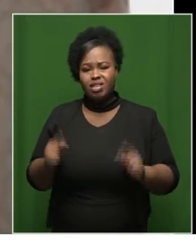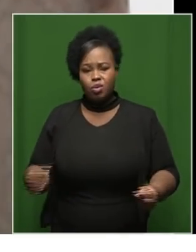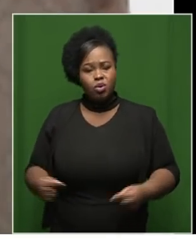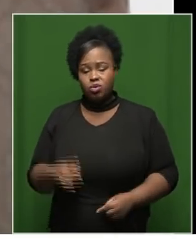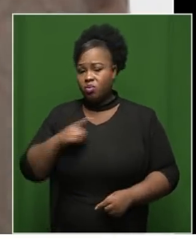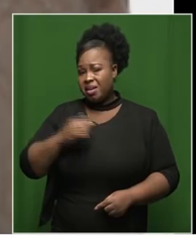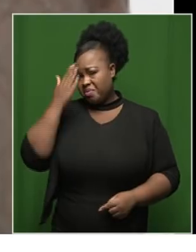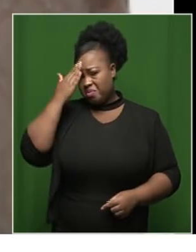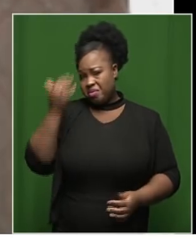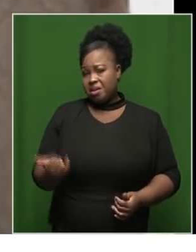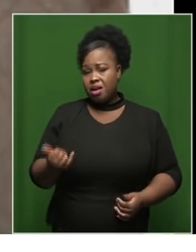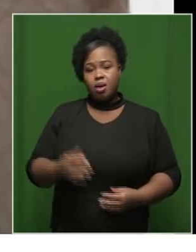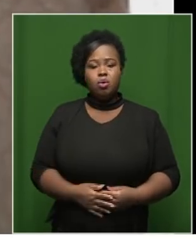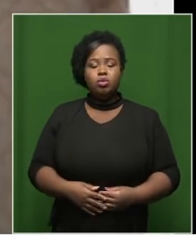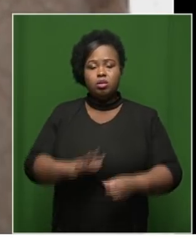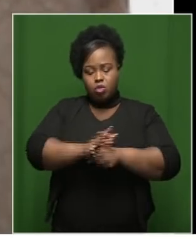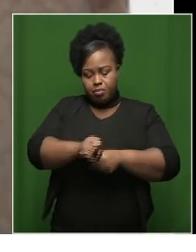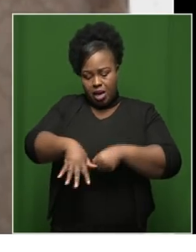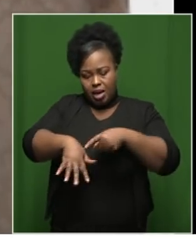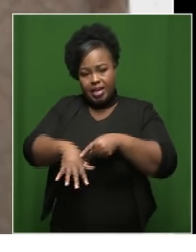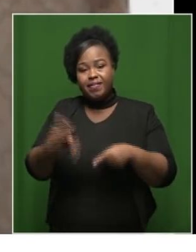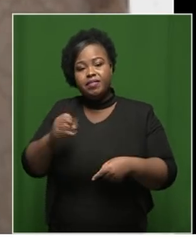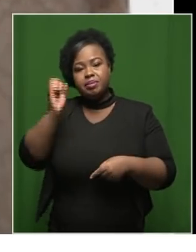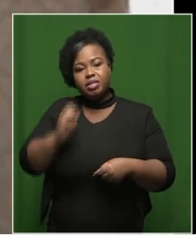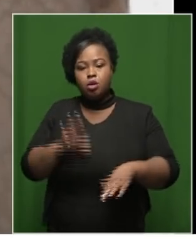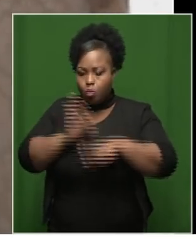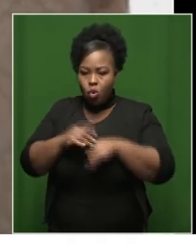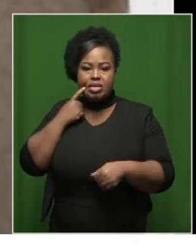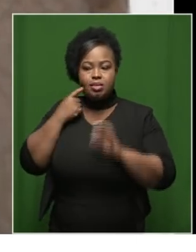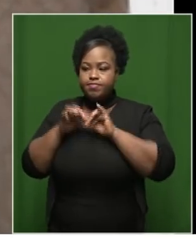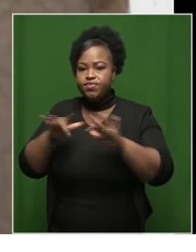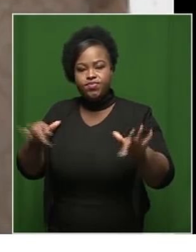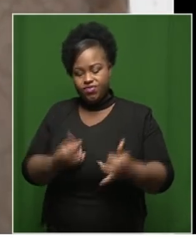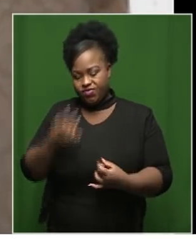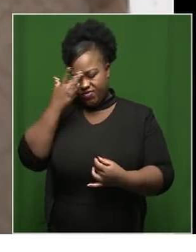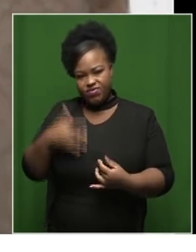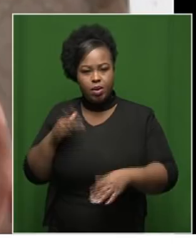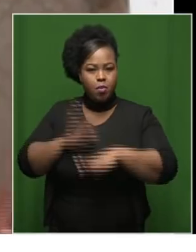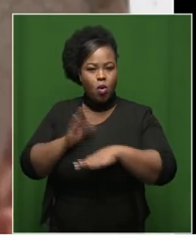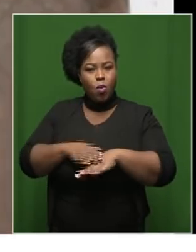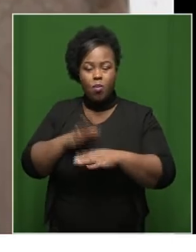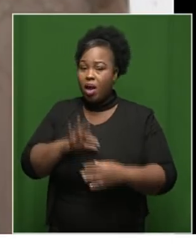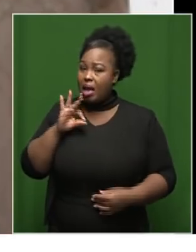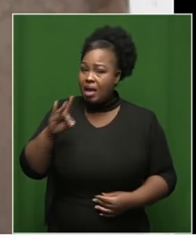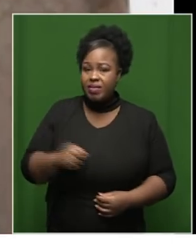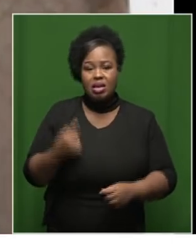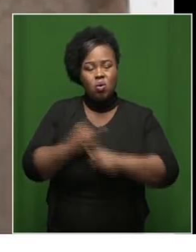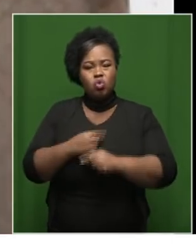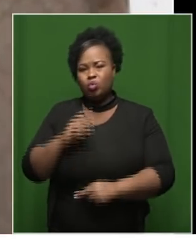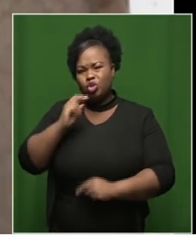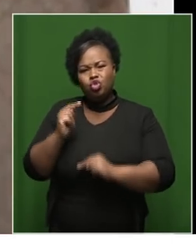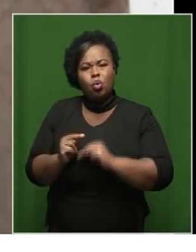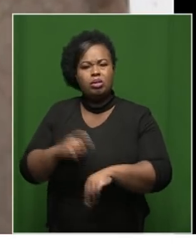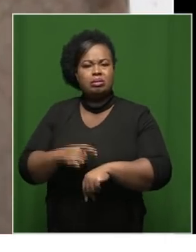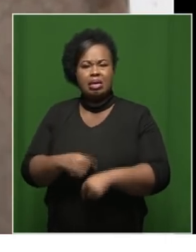as you know, this new strain was 50% more transmissible. So more people were getting sicker in a shorter amount of time, thus